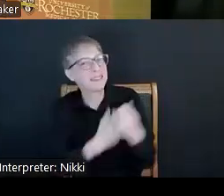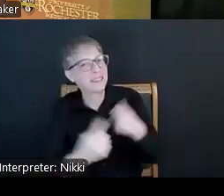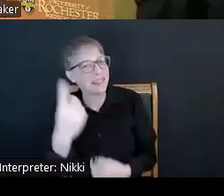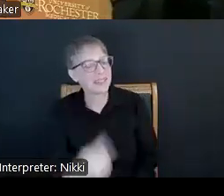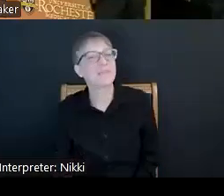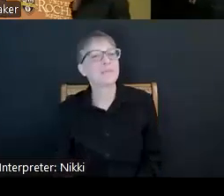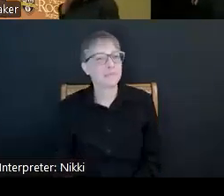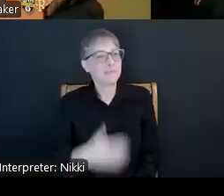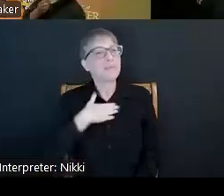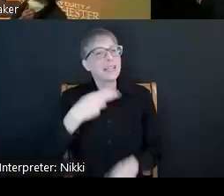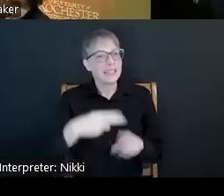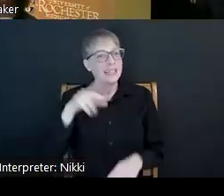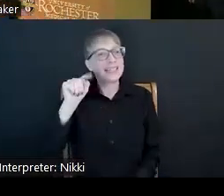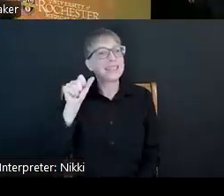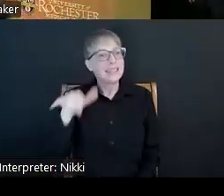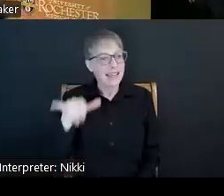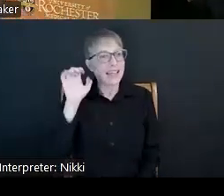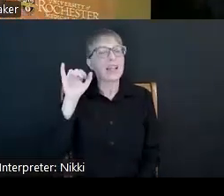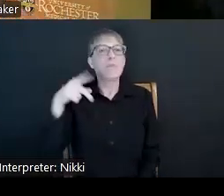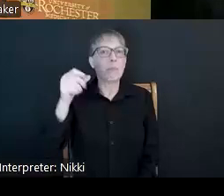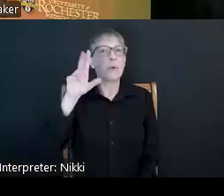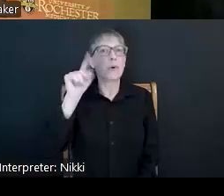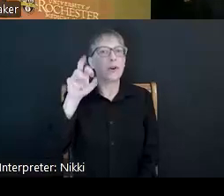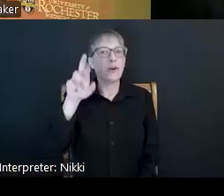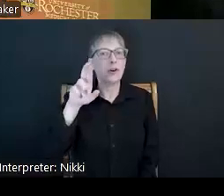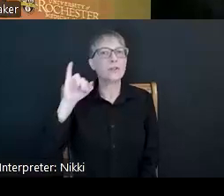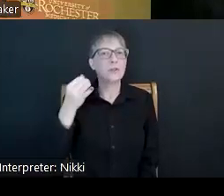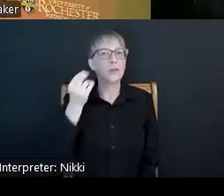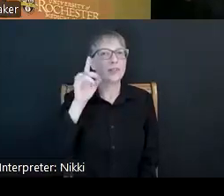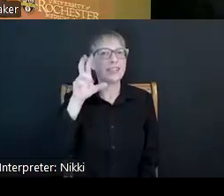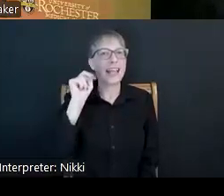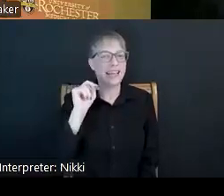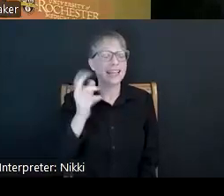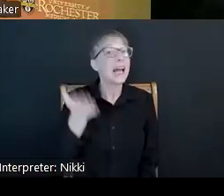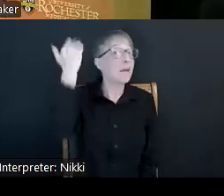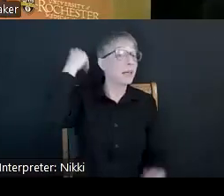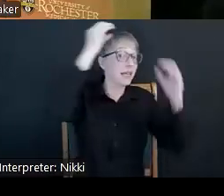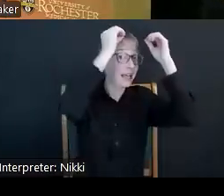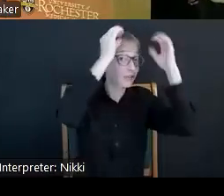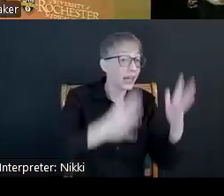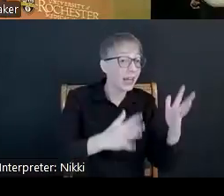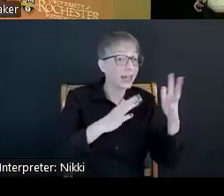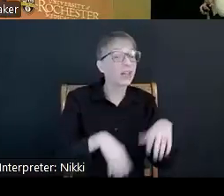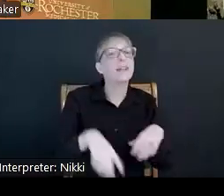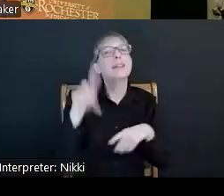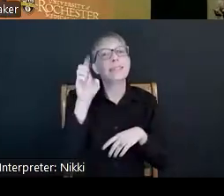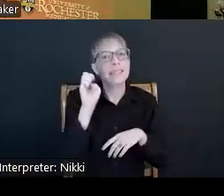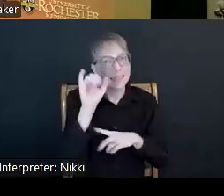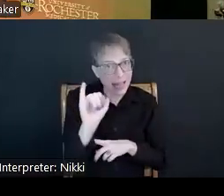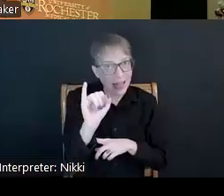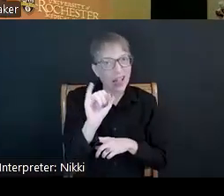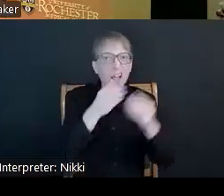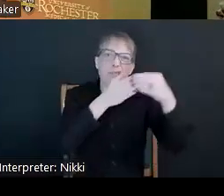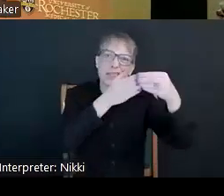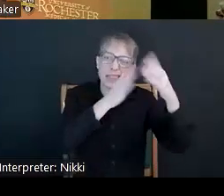So my name is Tay Porter-Jourdain. I have formerly served as an educator, an instructional leader, and DEI facilitator within the city of